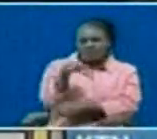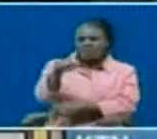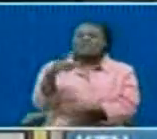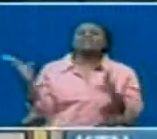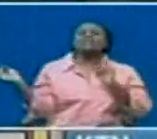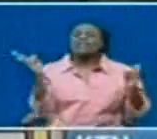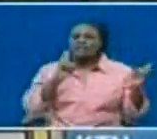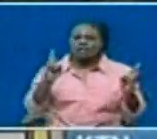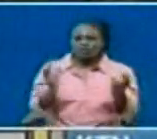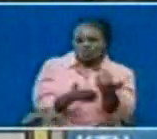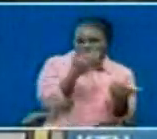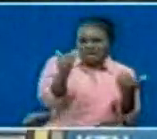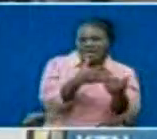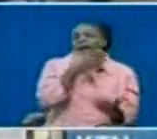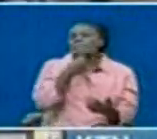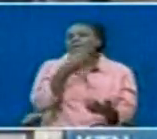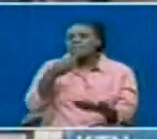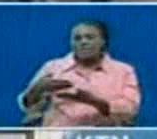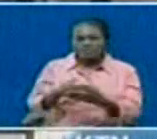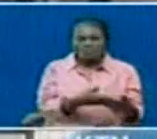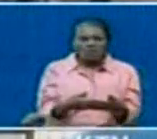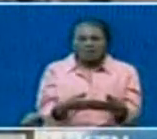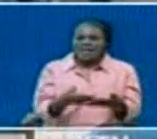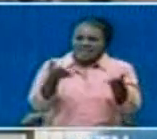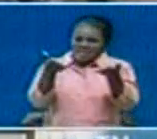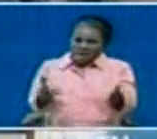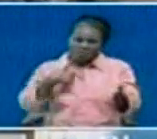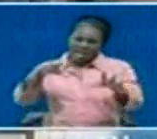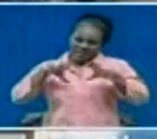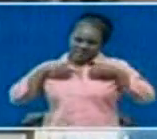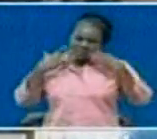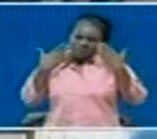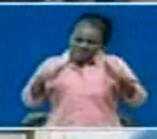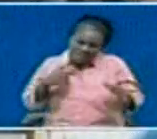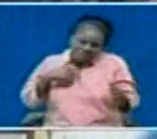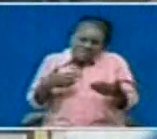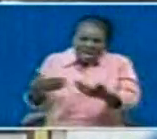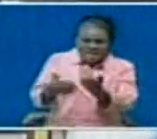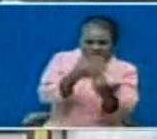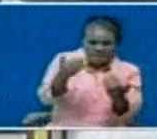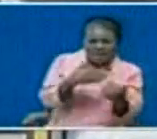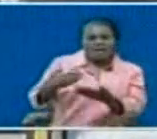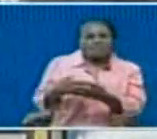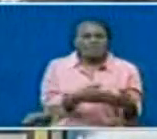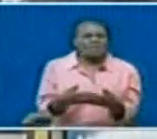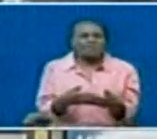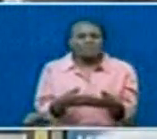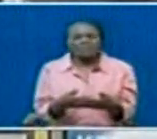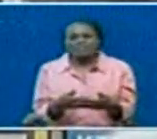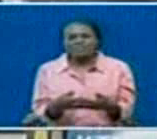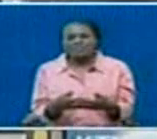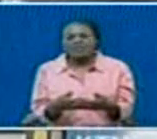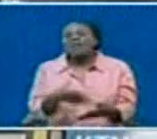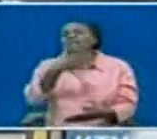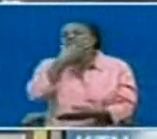was ready to bring up the baby boy. Lakini for now, nimeaccept, nitakaa naye. It's like